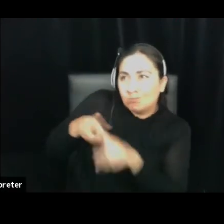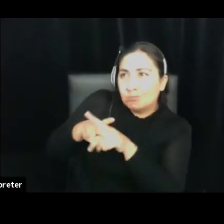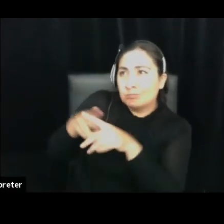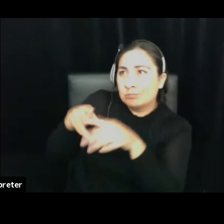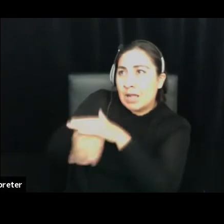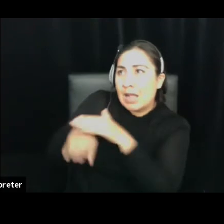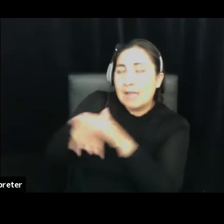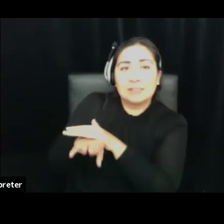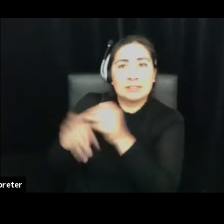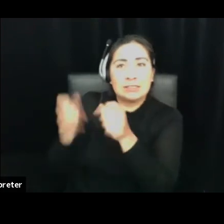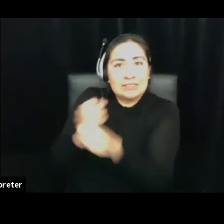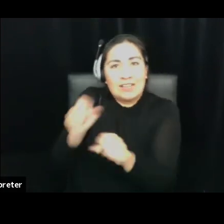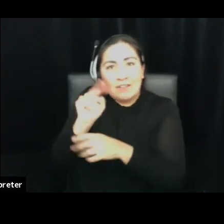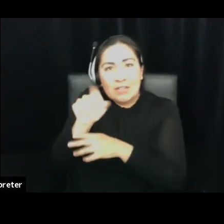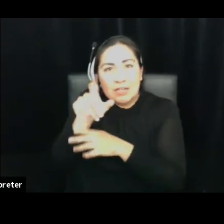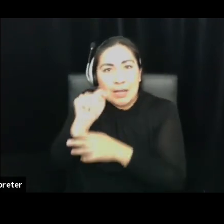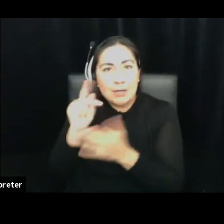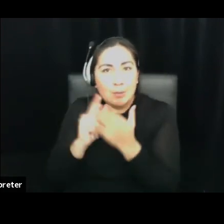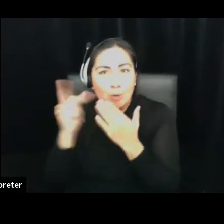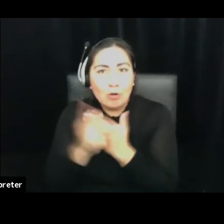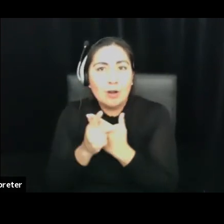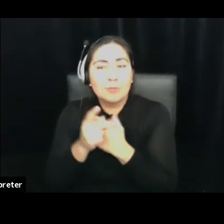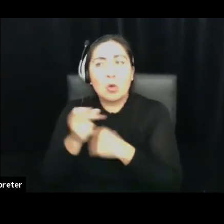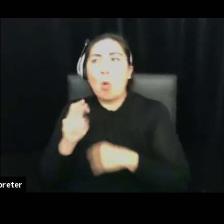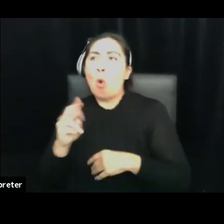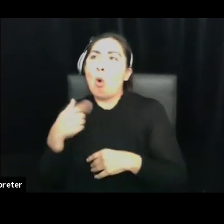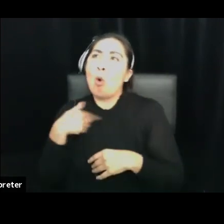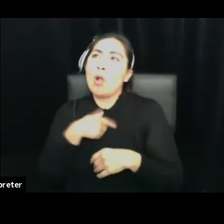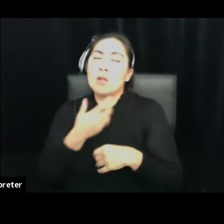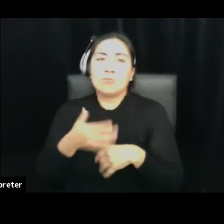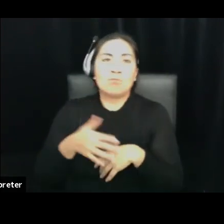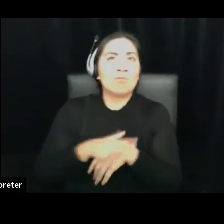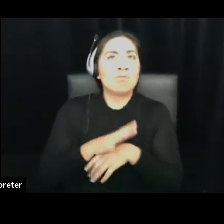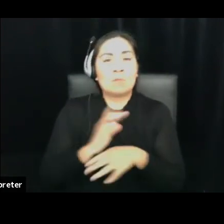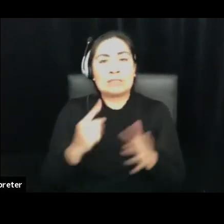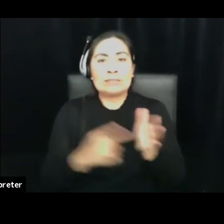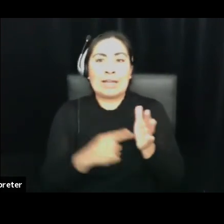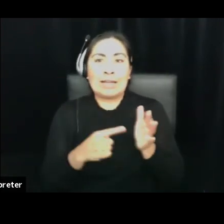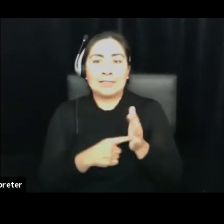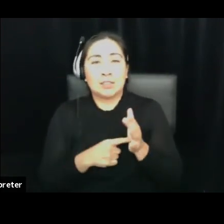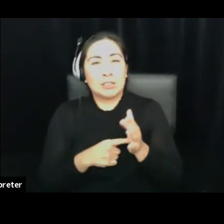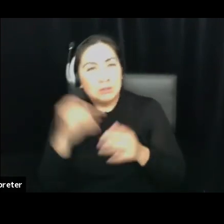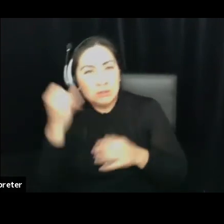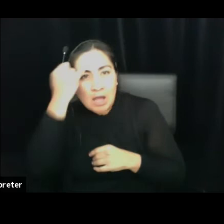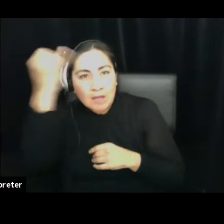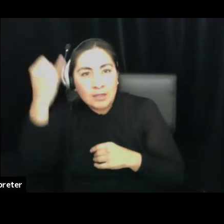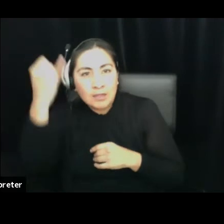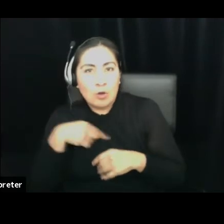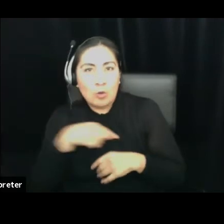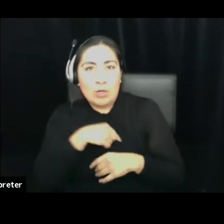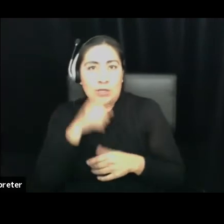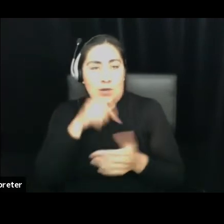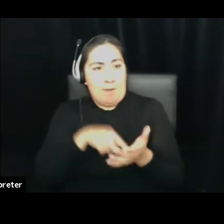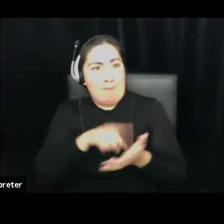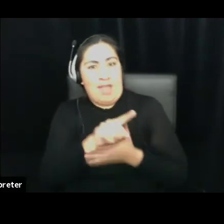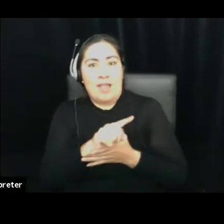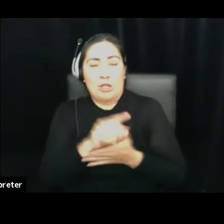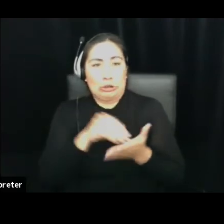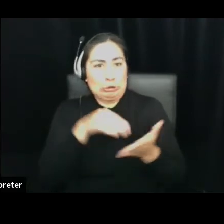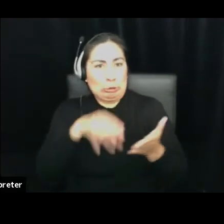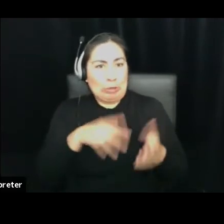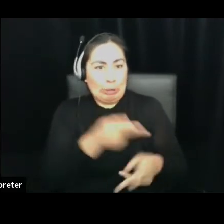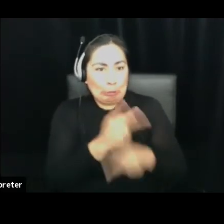needs. The idea that not paying your rent or student loans in a crisis makes you